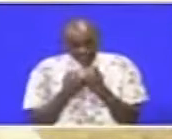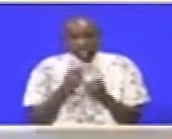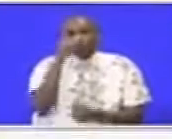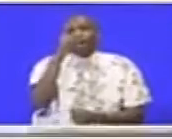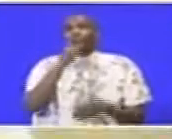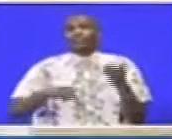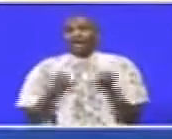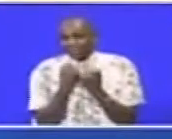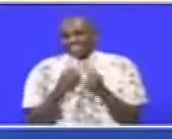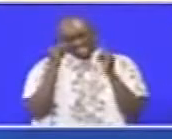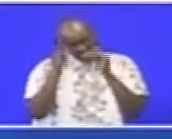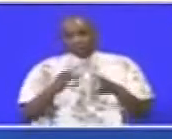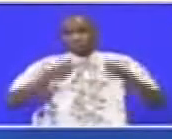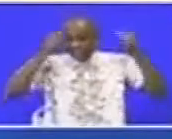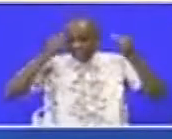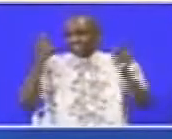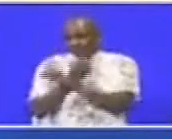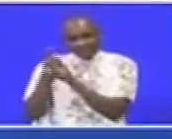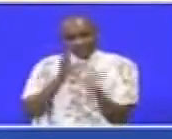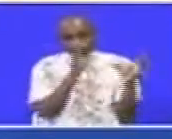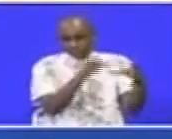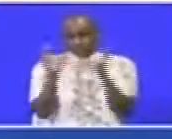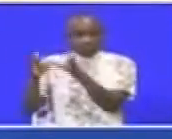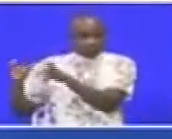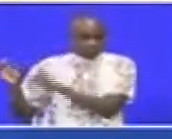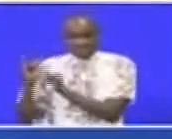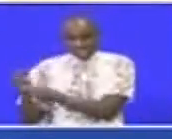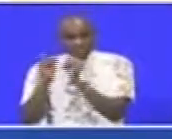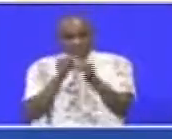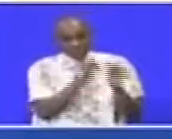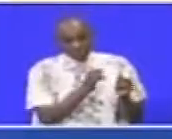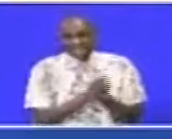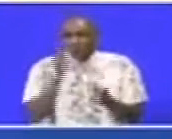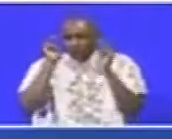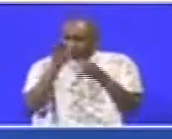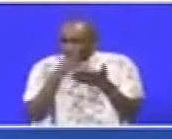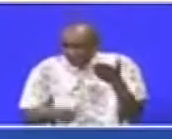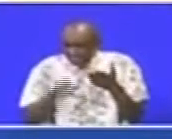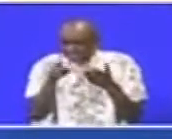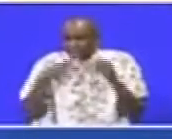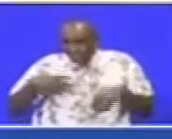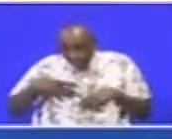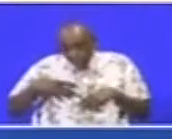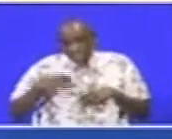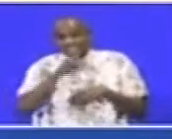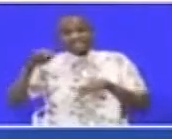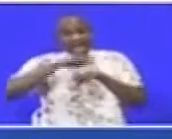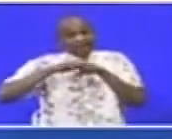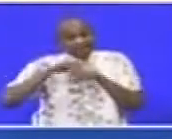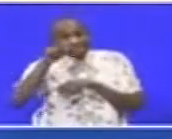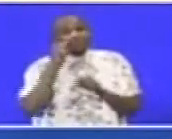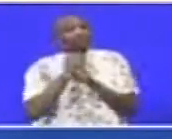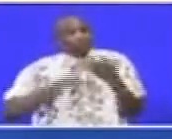certain. New champions in every field that was up for grabs. For now, all eyes will be out to see how the champions fare in the East Africa Secondary School